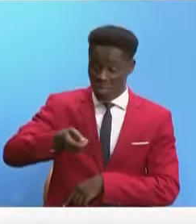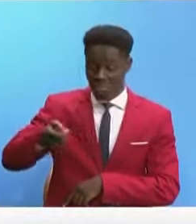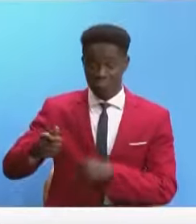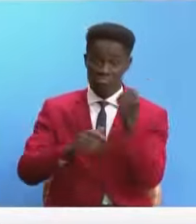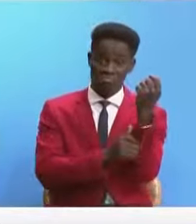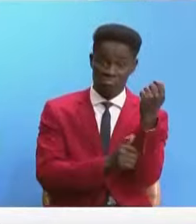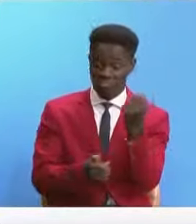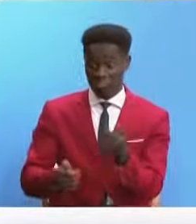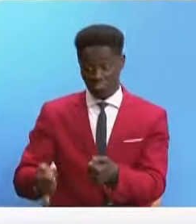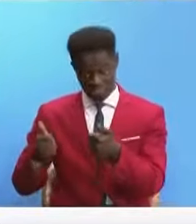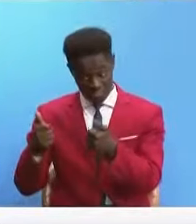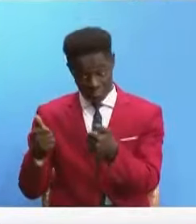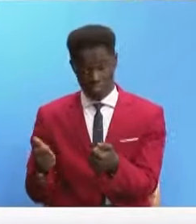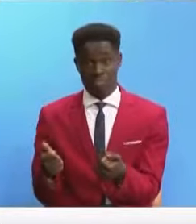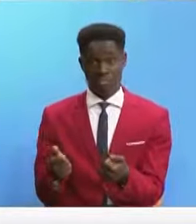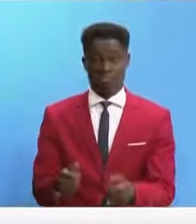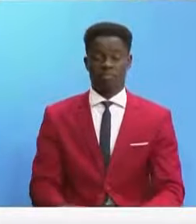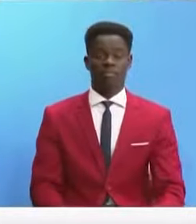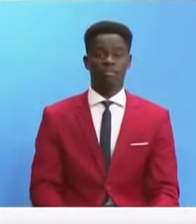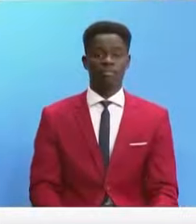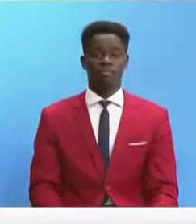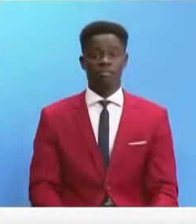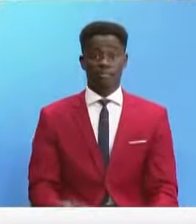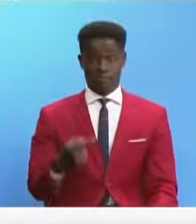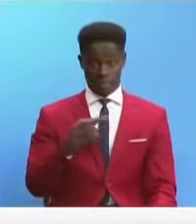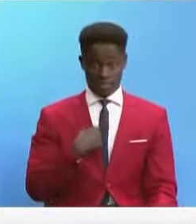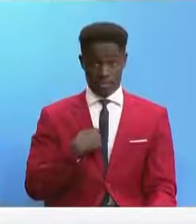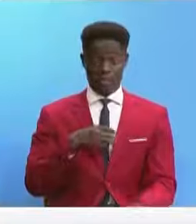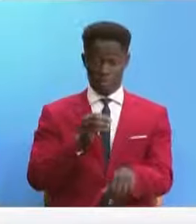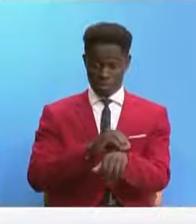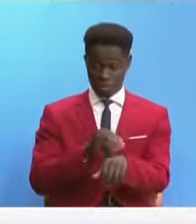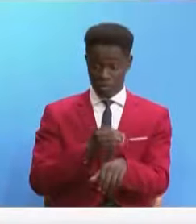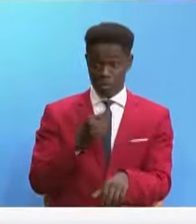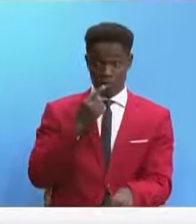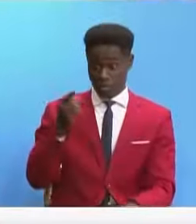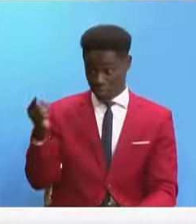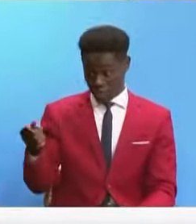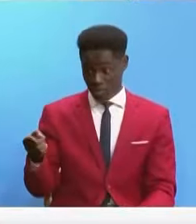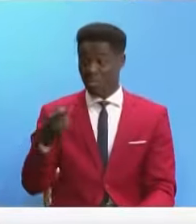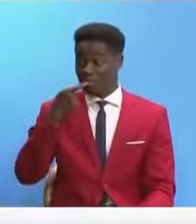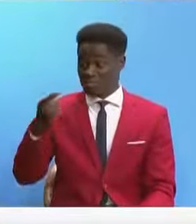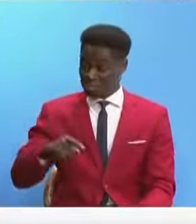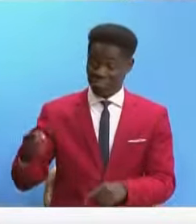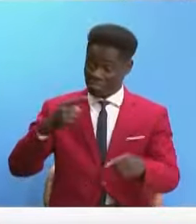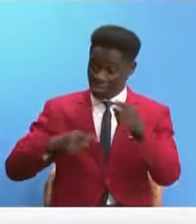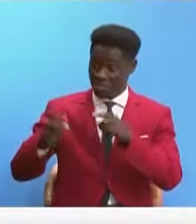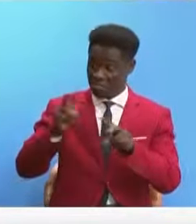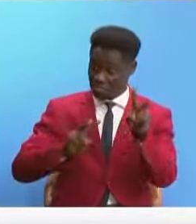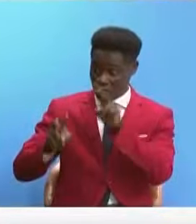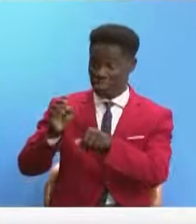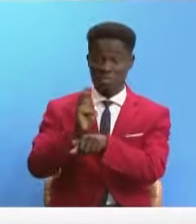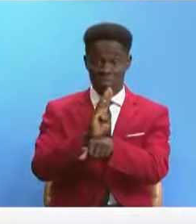we continue to work together. And I take this opportunity to invite you to visit Burundi to see the